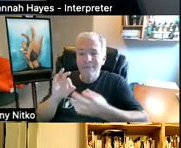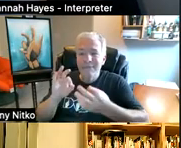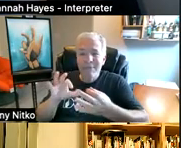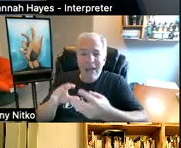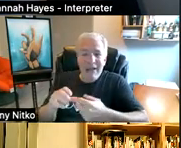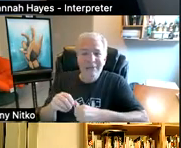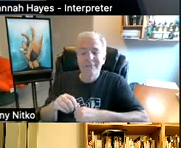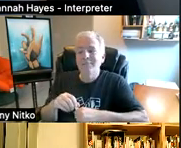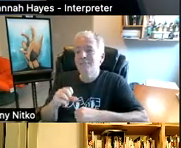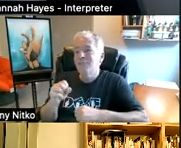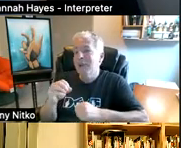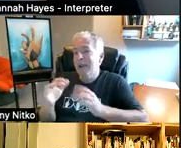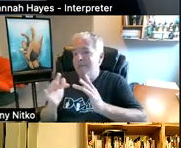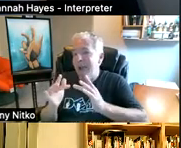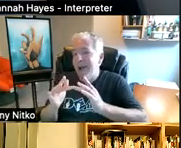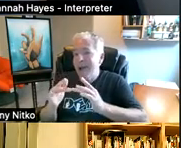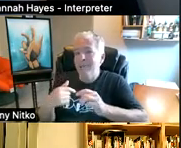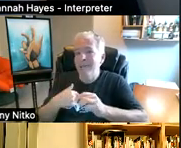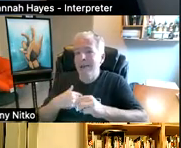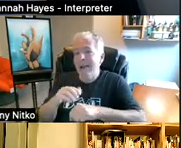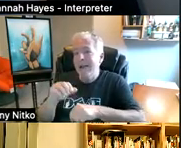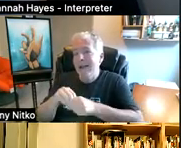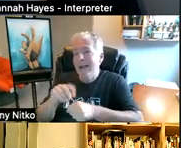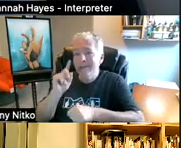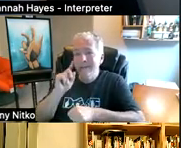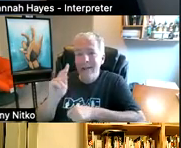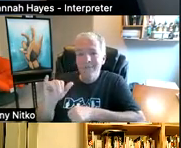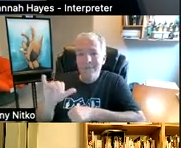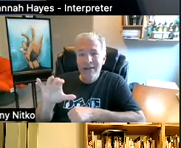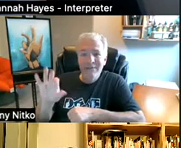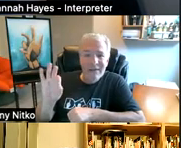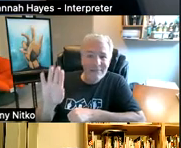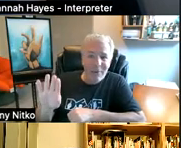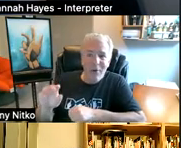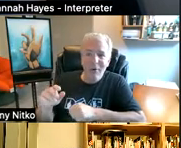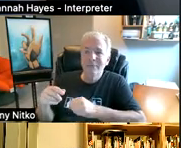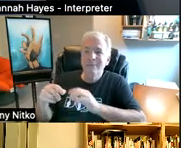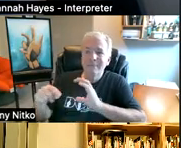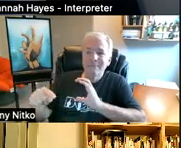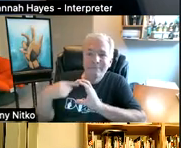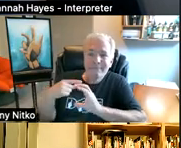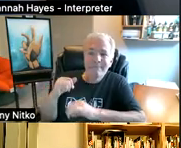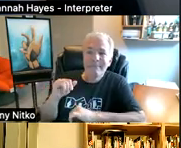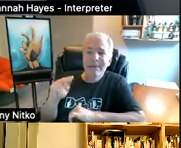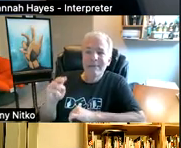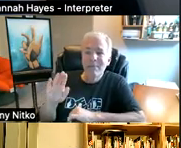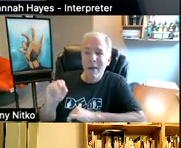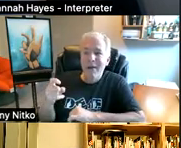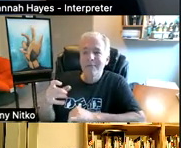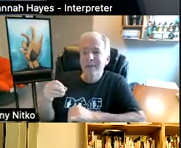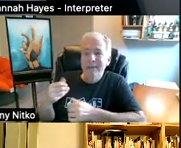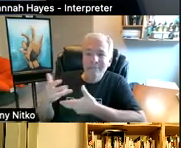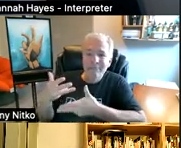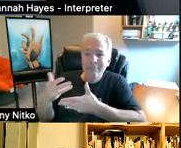I do always really appreciate any feedback. You're welcome to contact me at Deaf Inc. on Facebook, shoot